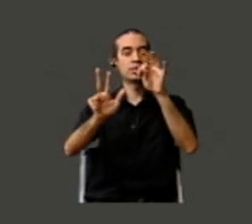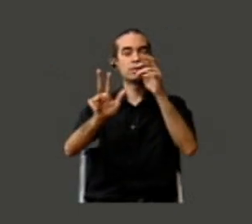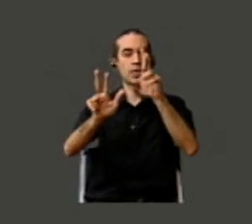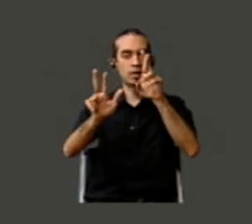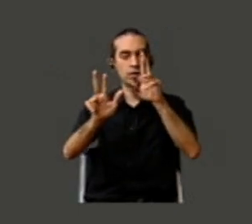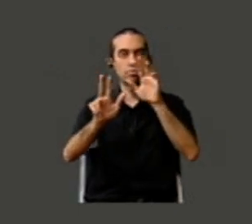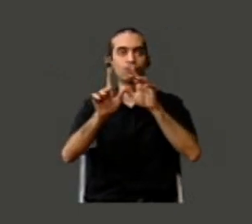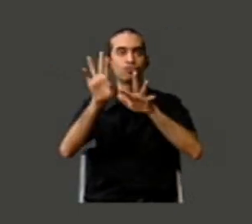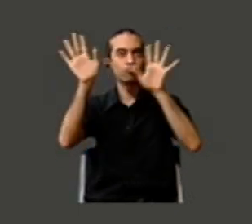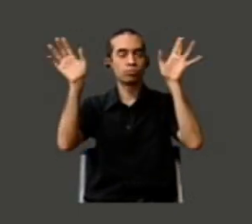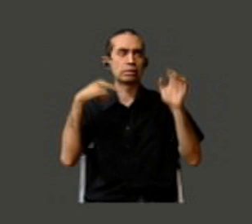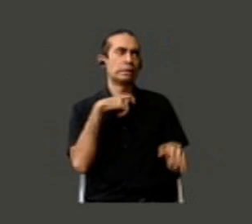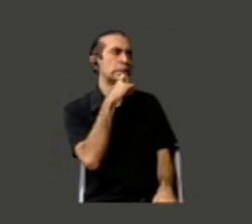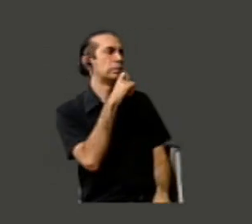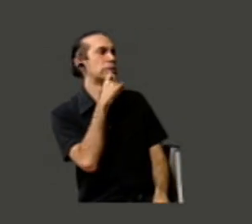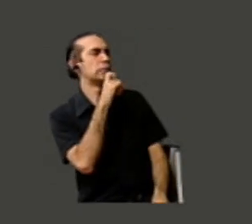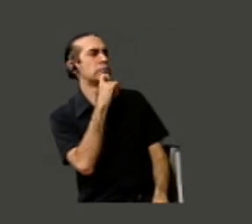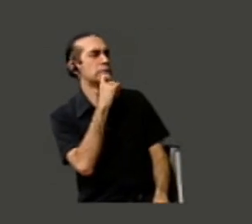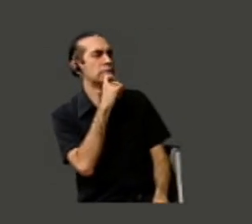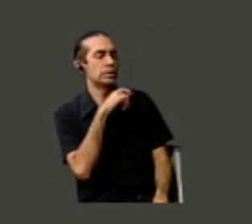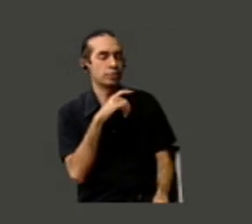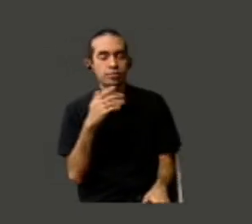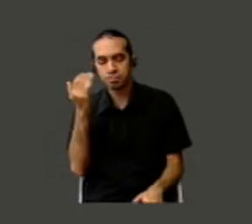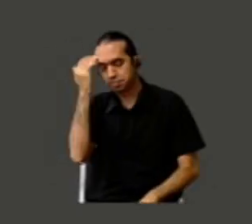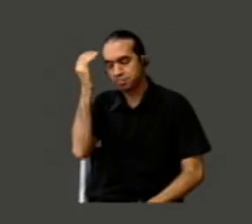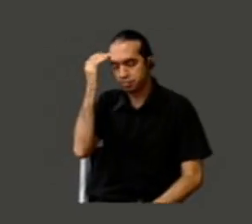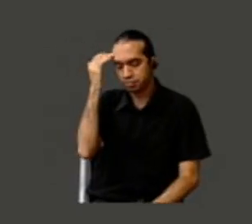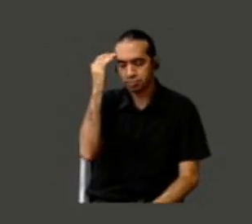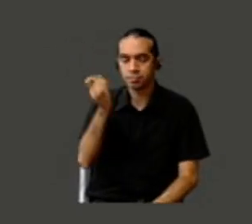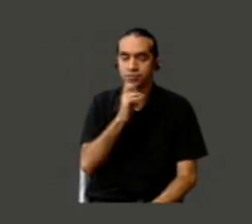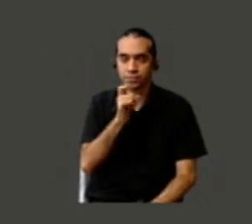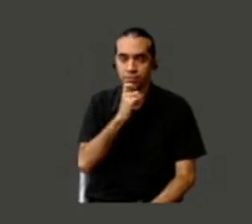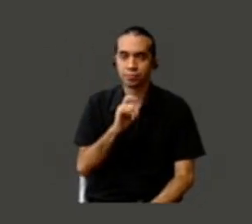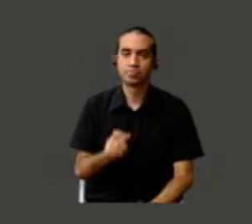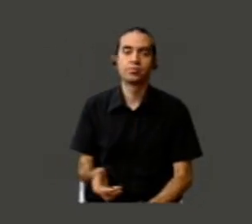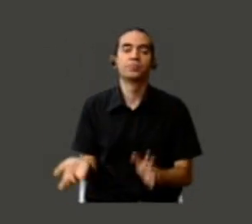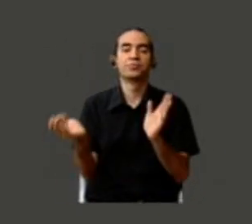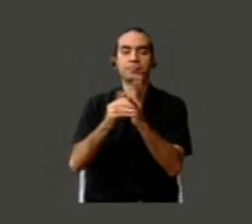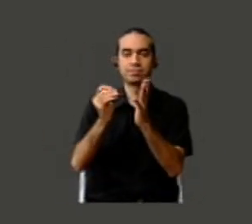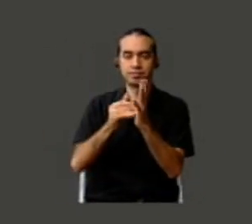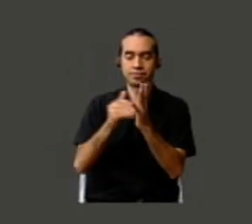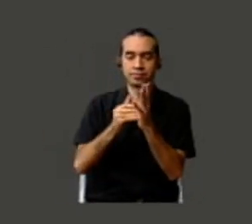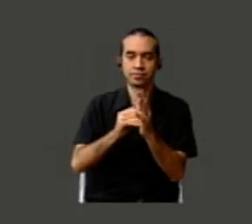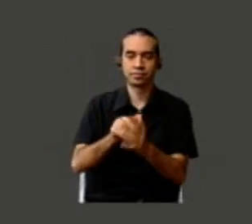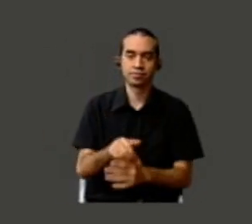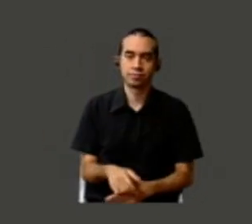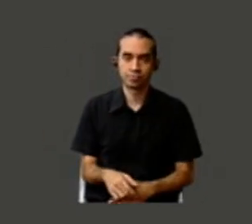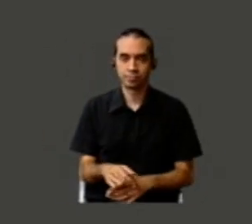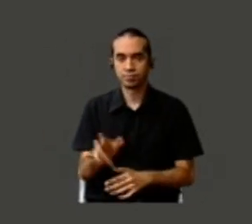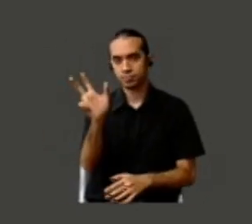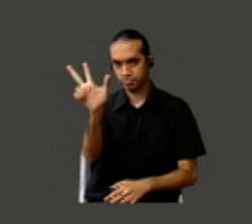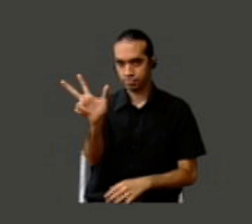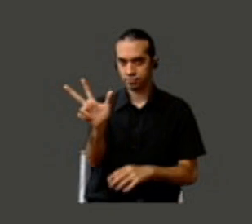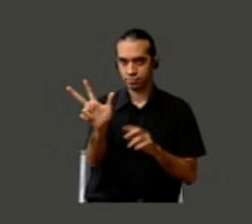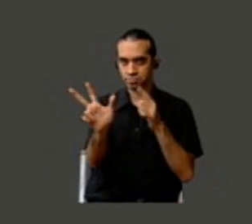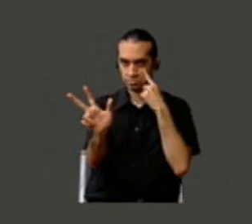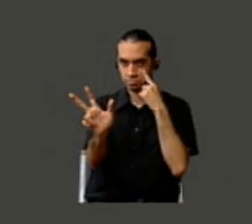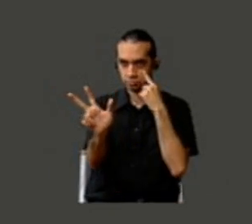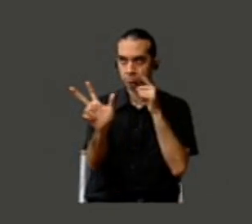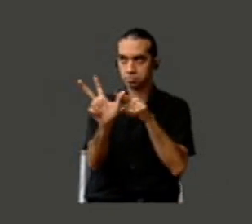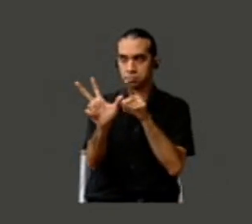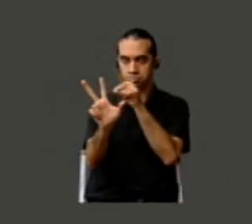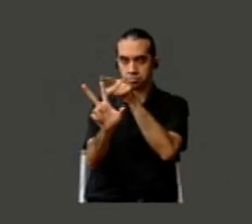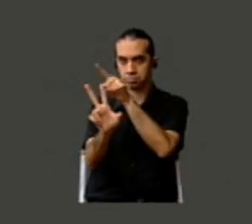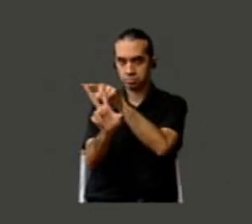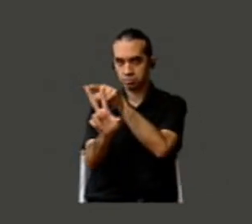That's difficult. Okay, I know it's difficult, Charlie. Once again, you have to read them at home. And